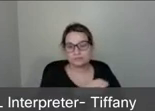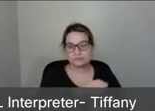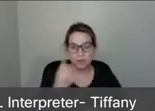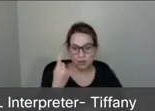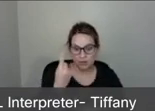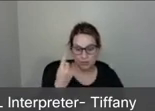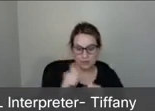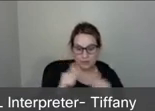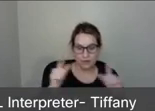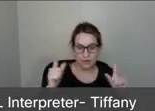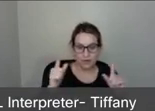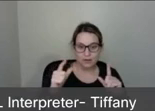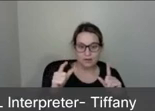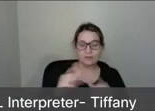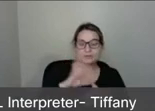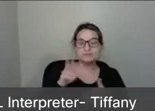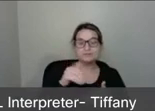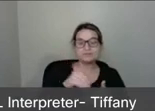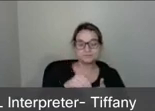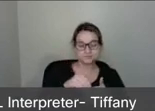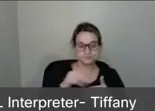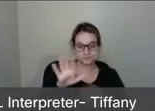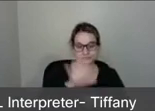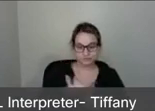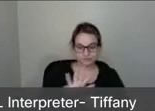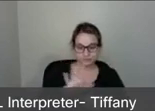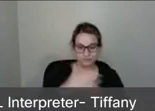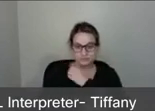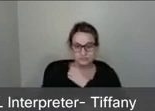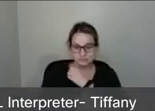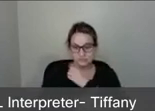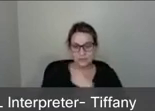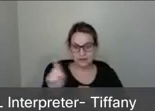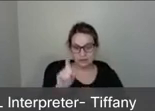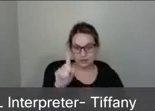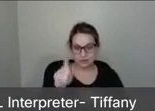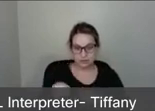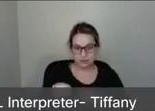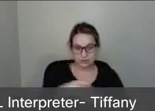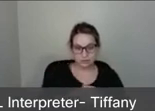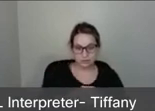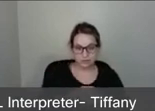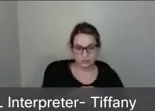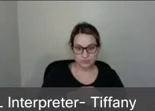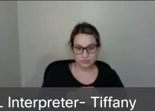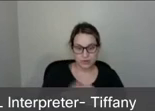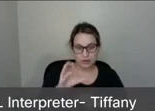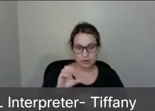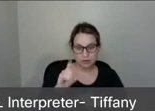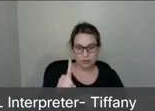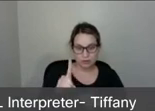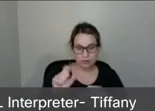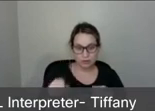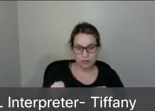the largest growing metropolitan areas in the country, Phoenix should be an anchor to a congressional district so it